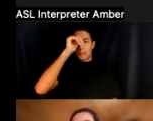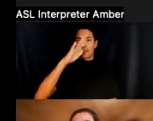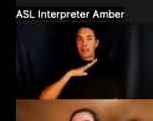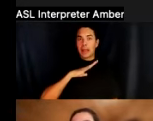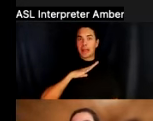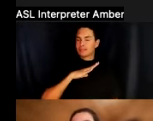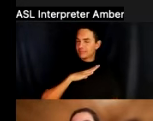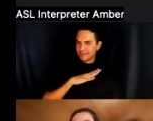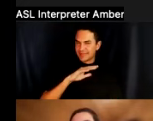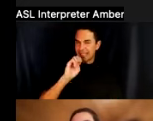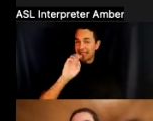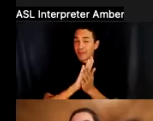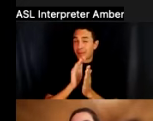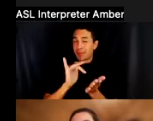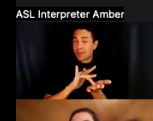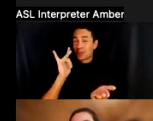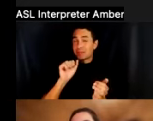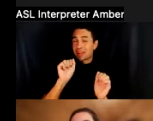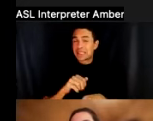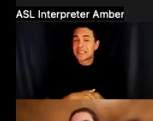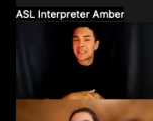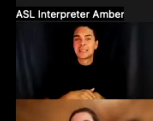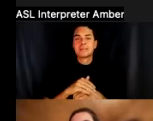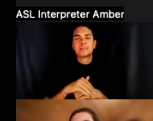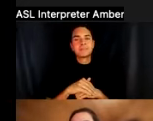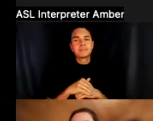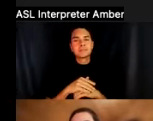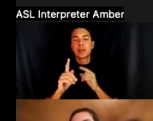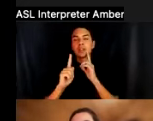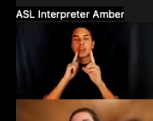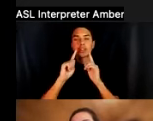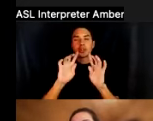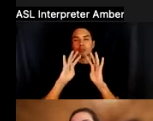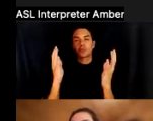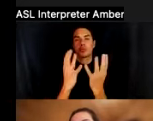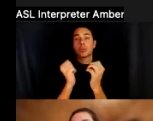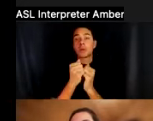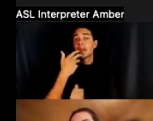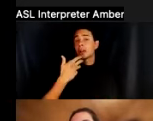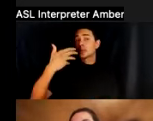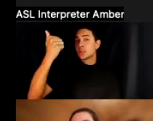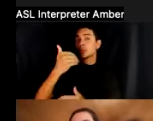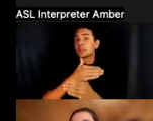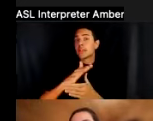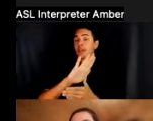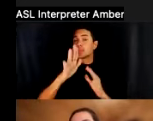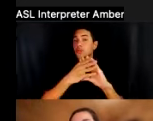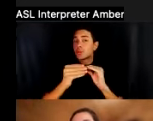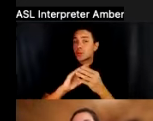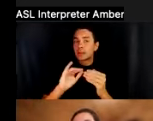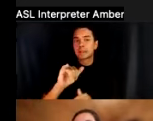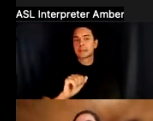Allowing traditional healing practices in all spaces. Yeah, talking circles with elders, sharing